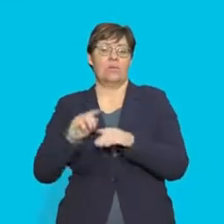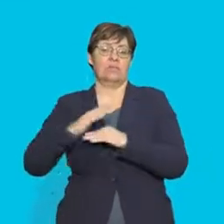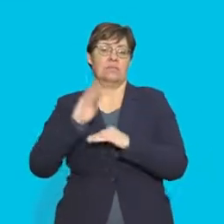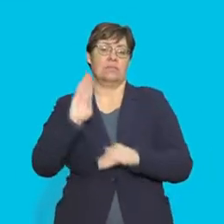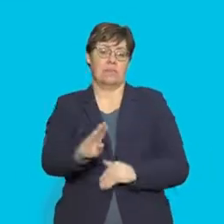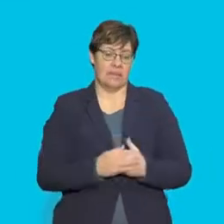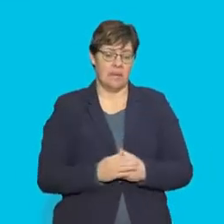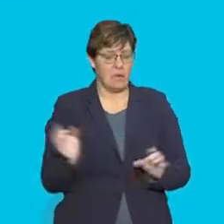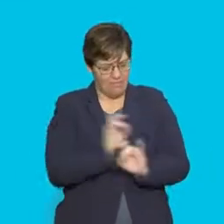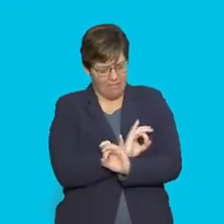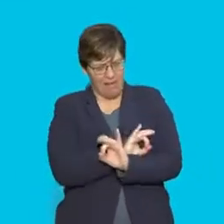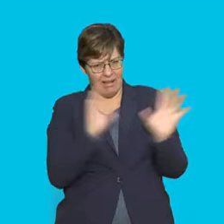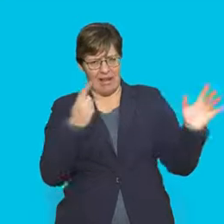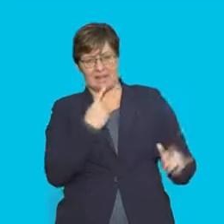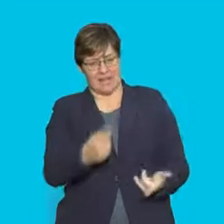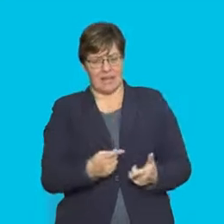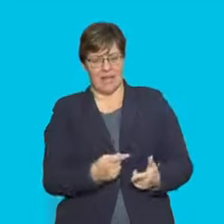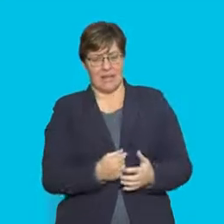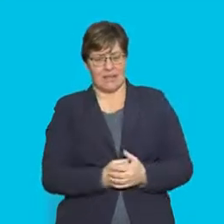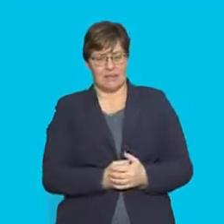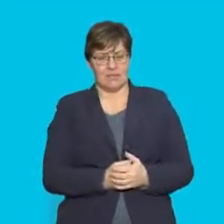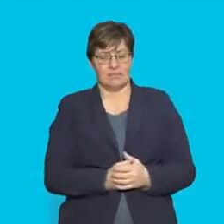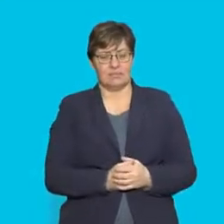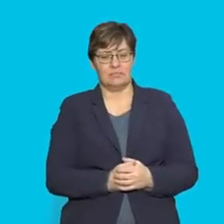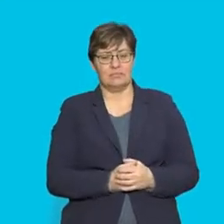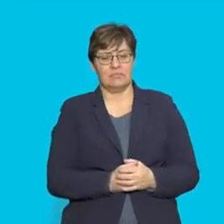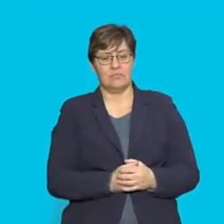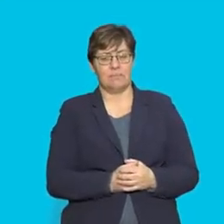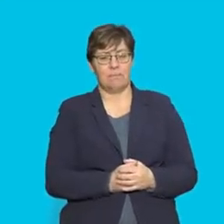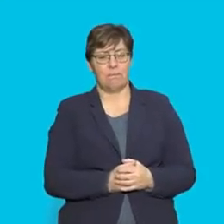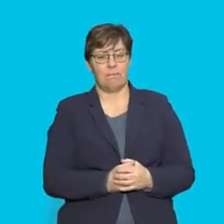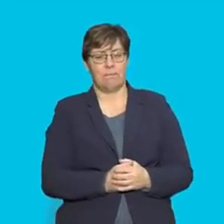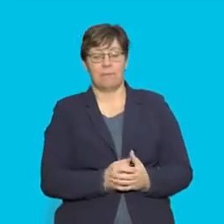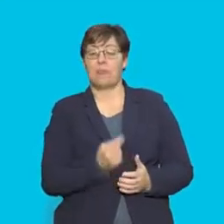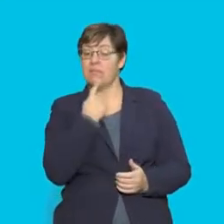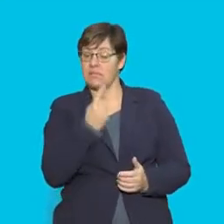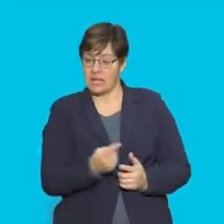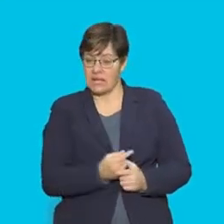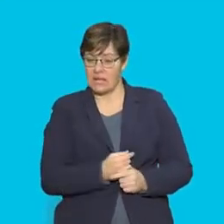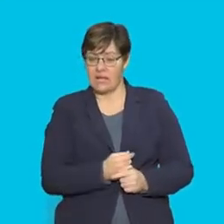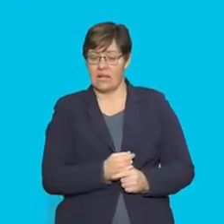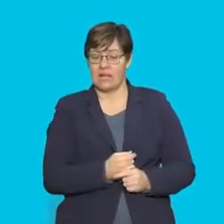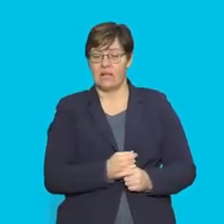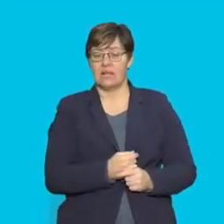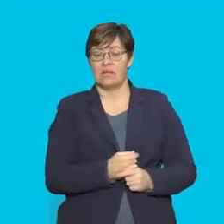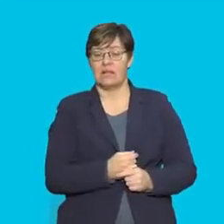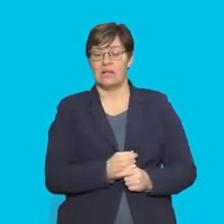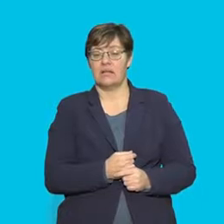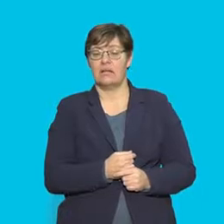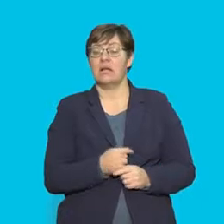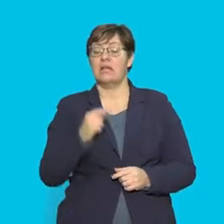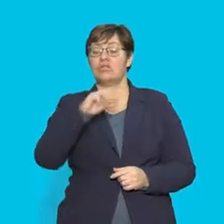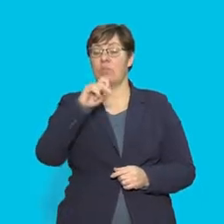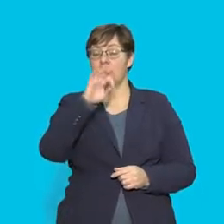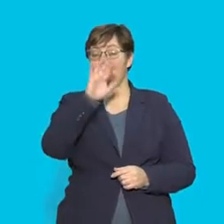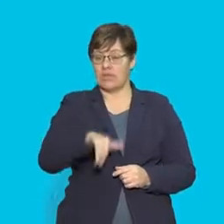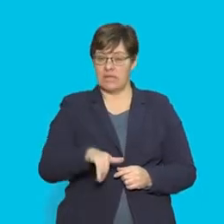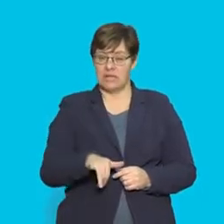making that claim, because this is a very big claim, by the way. I did say to you that an axiom is a